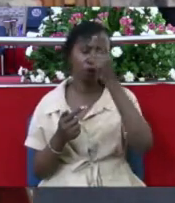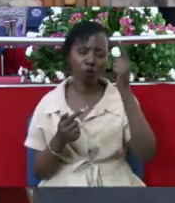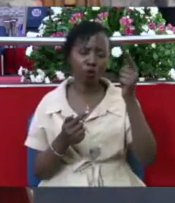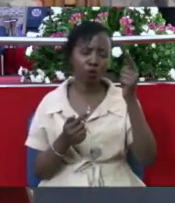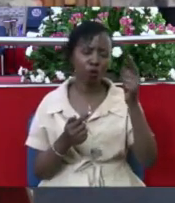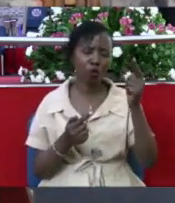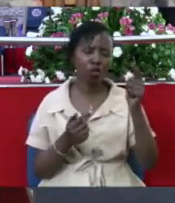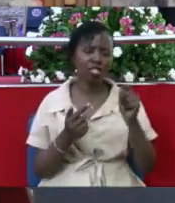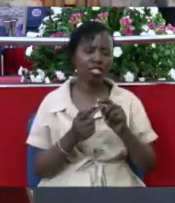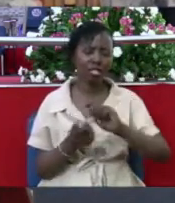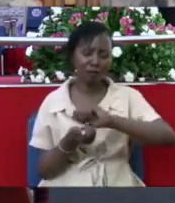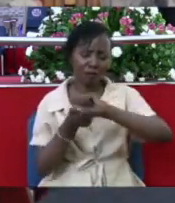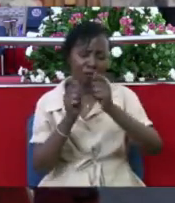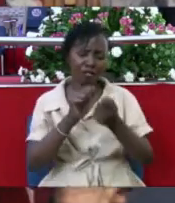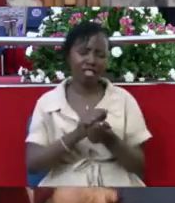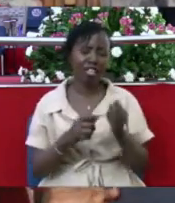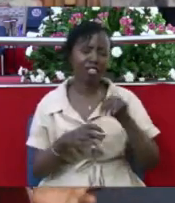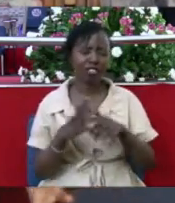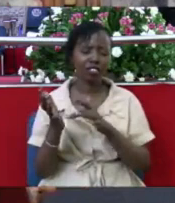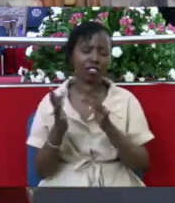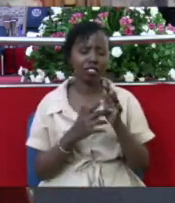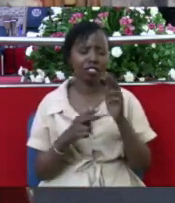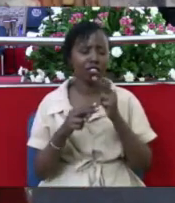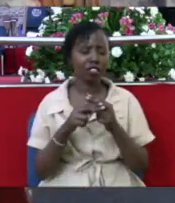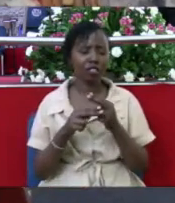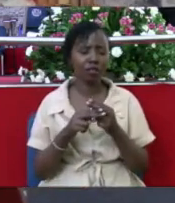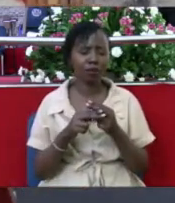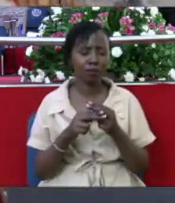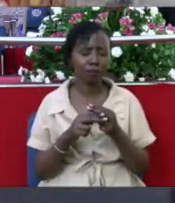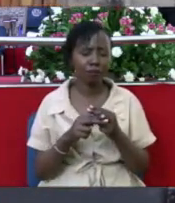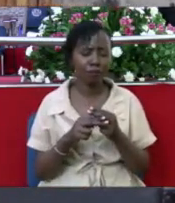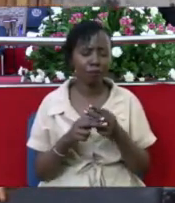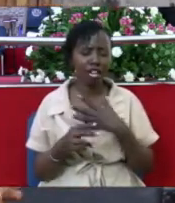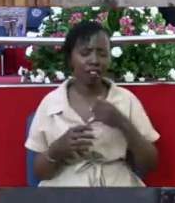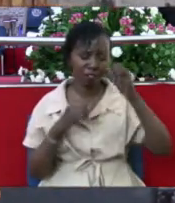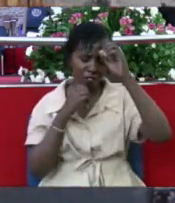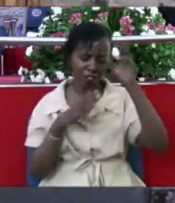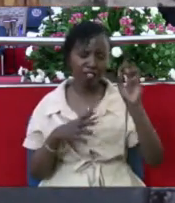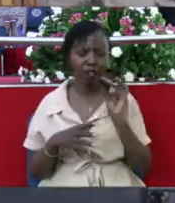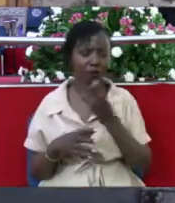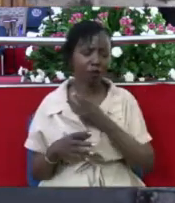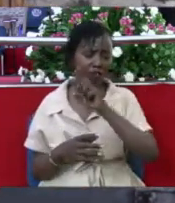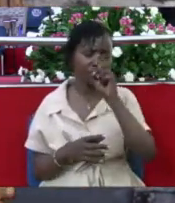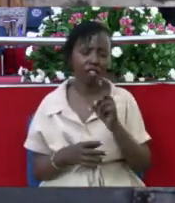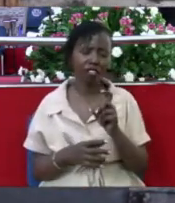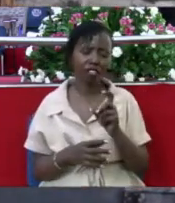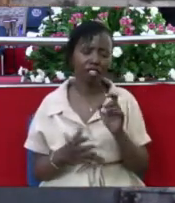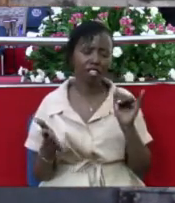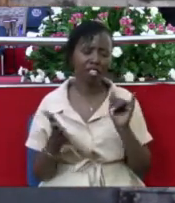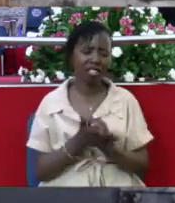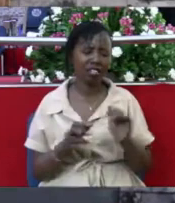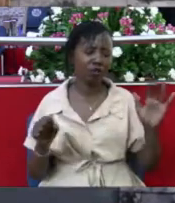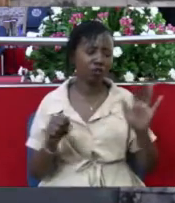turnaround in the name of Jesus Christ. And Father God, we ask that you'd fill